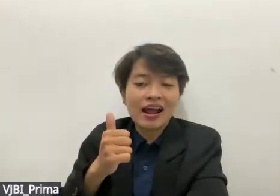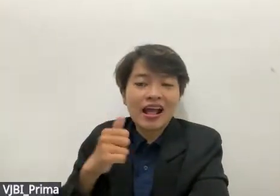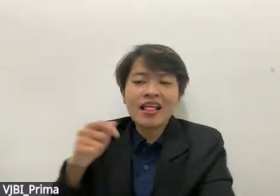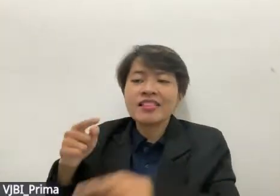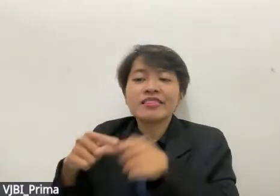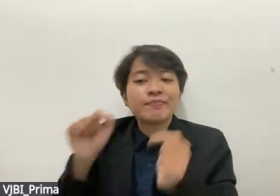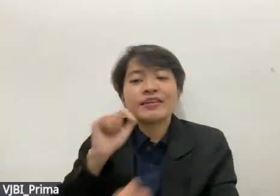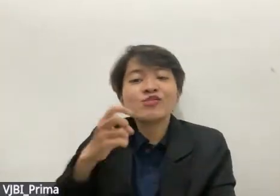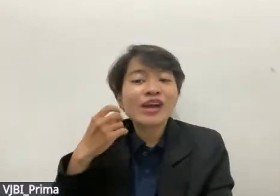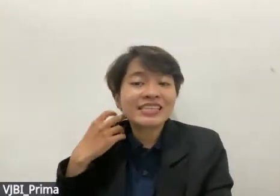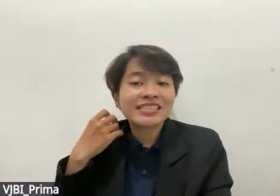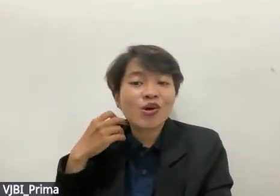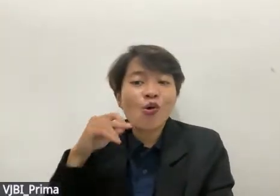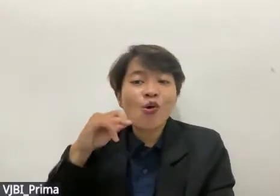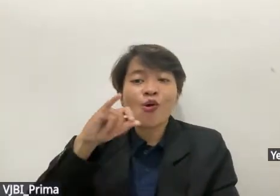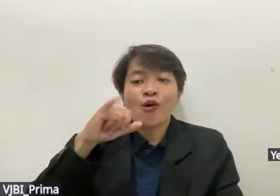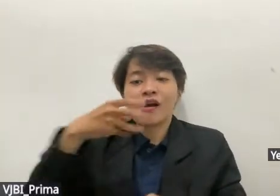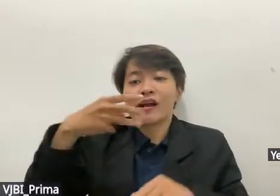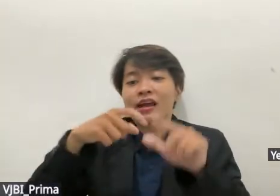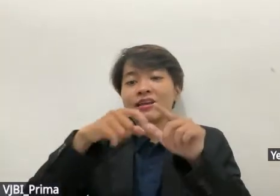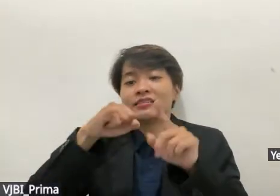the problem. Thank you. yeah.